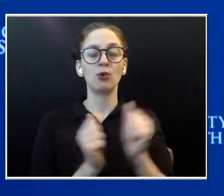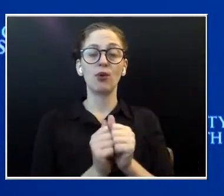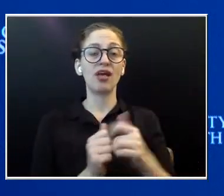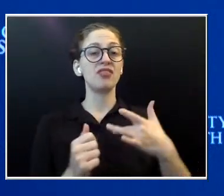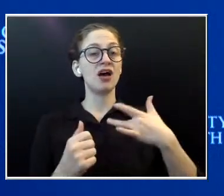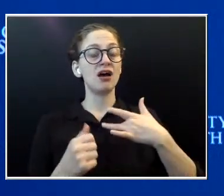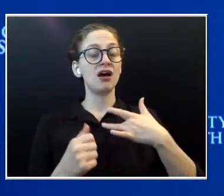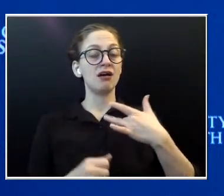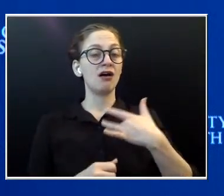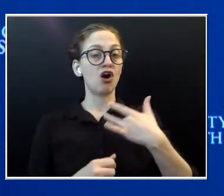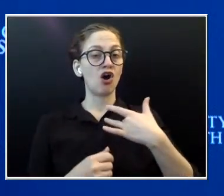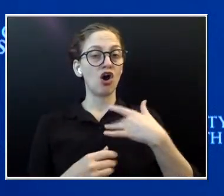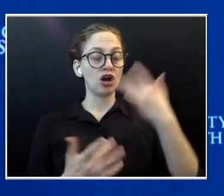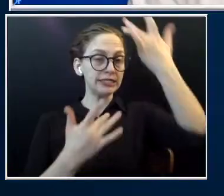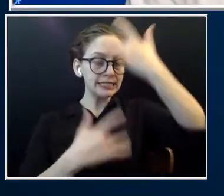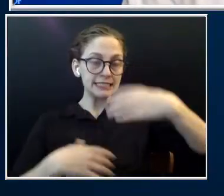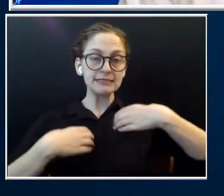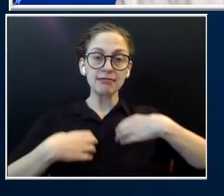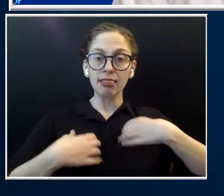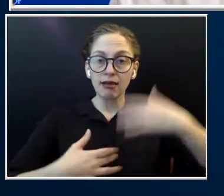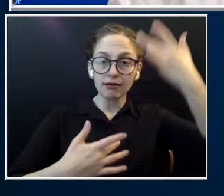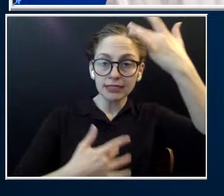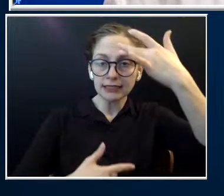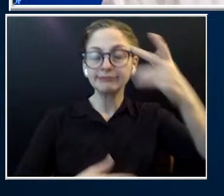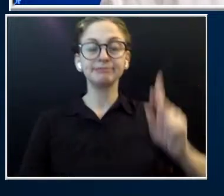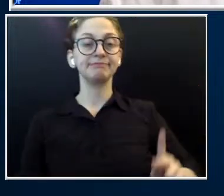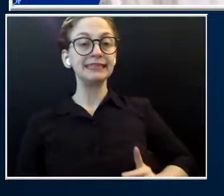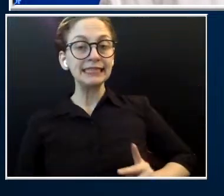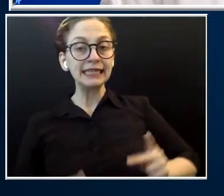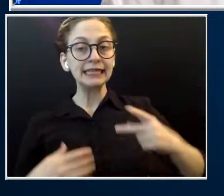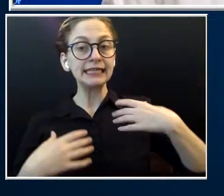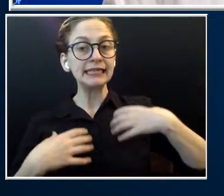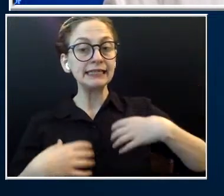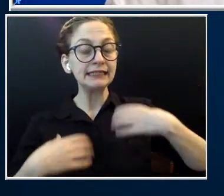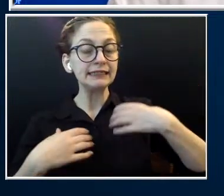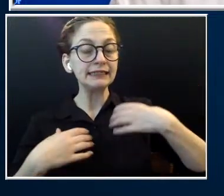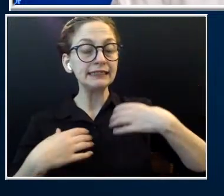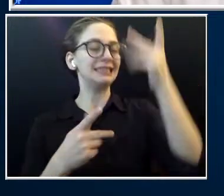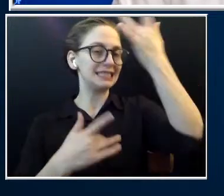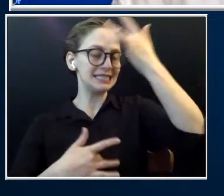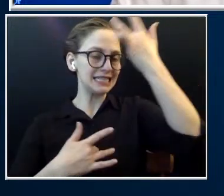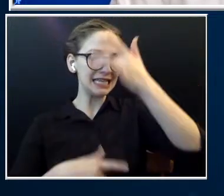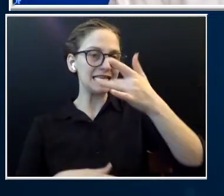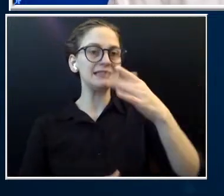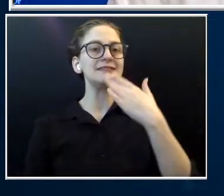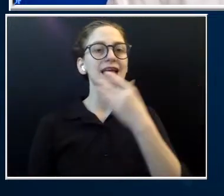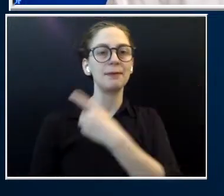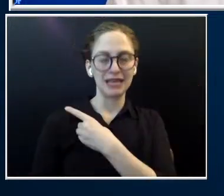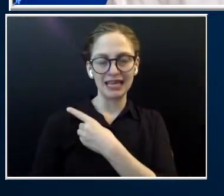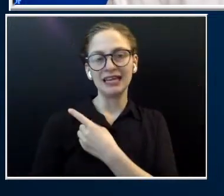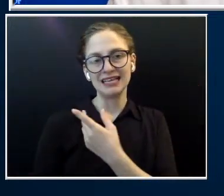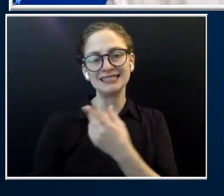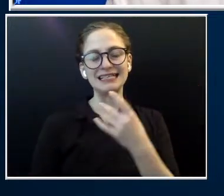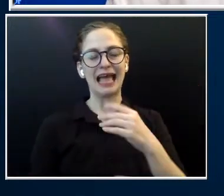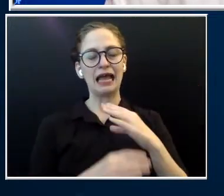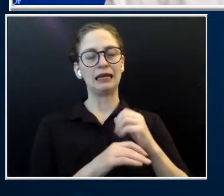course immunosuppression. And what we know is that 17% of adults have had the vaccination for the booster. That is nowhere near high enough. Right.